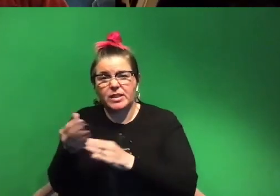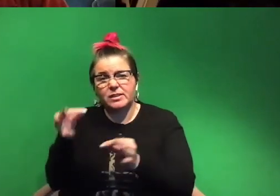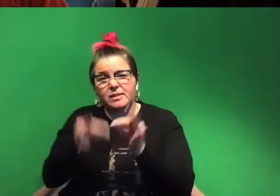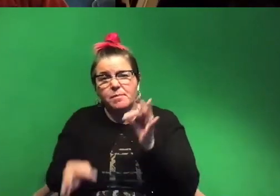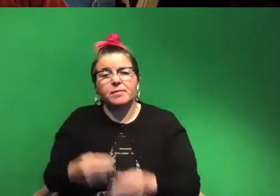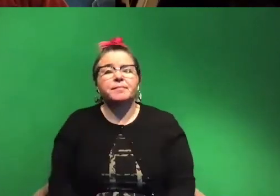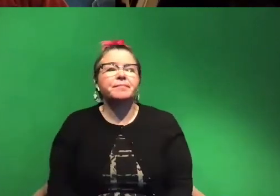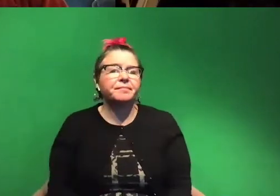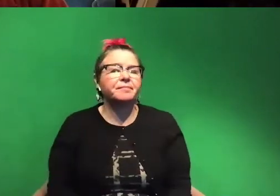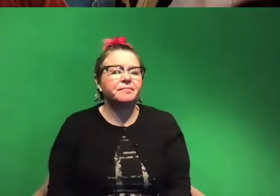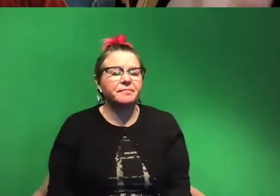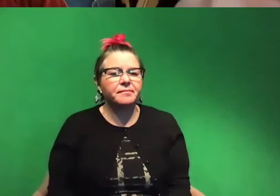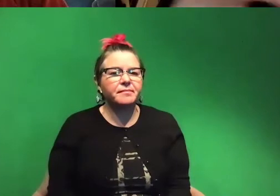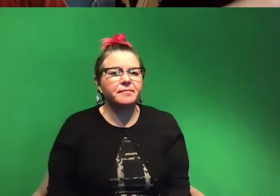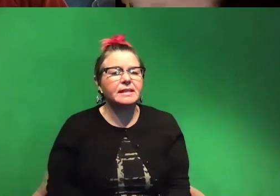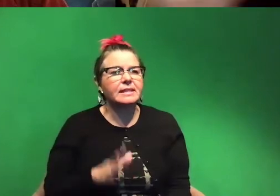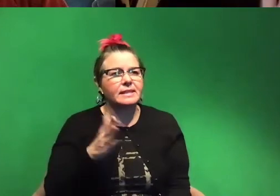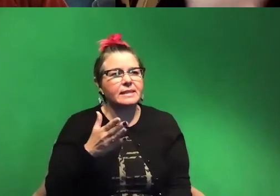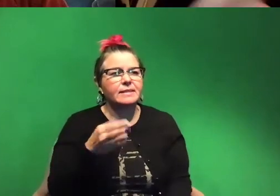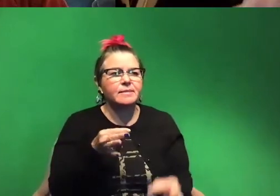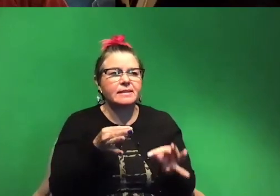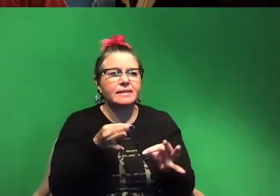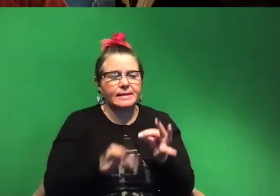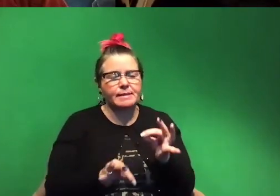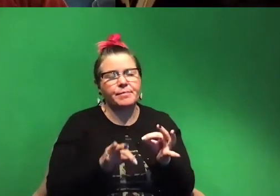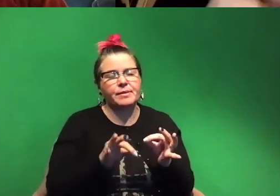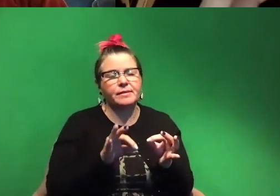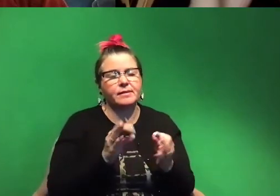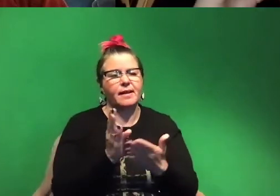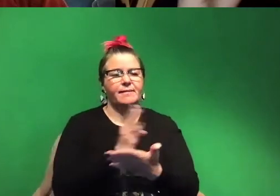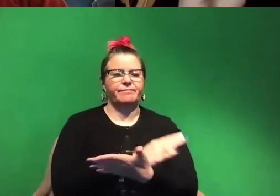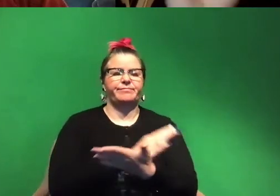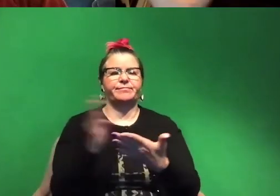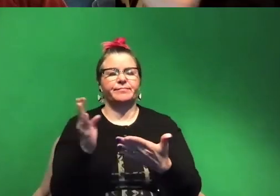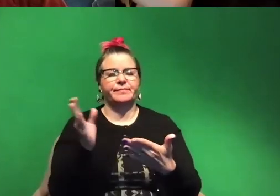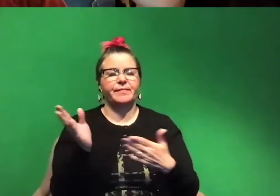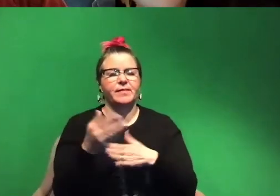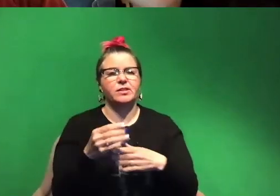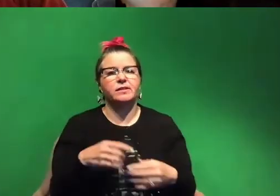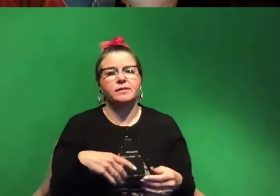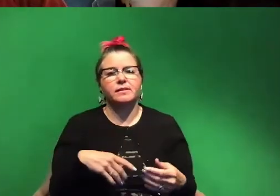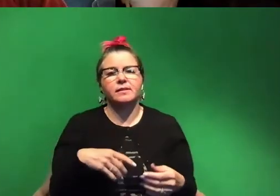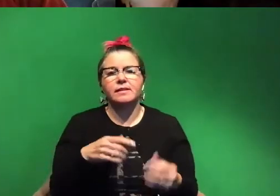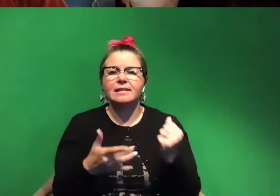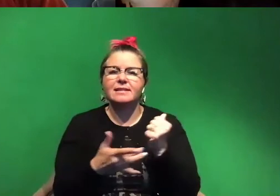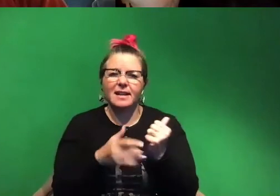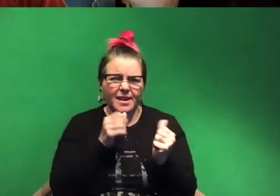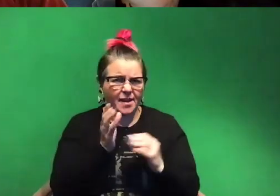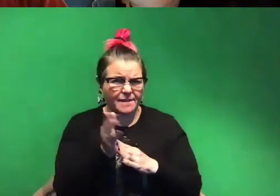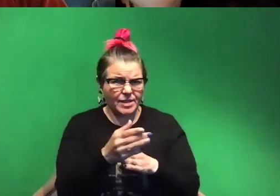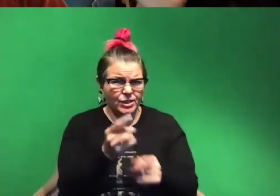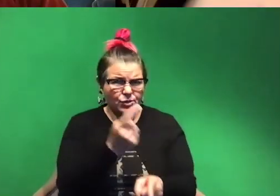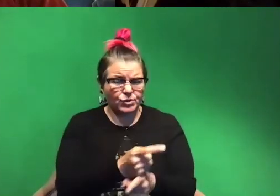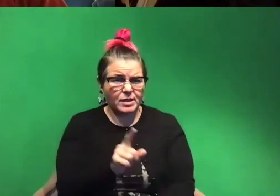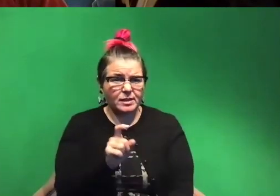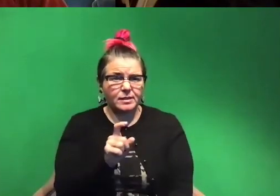like they're sort of on the simpler end of the fish spectrum for sure. Yeah. Not that they're not technically a fish, right? Yeah,